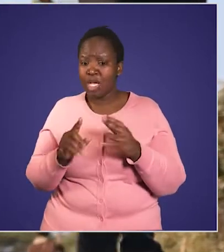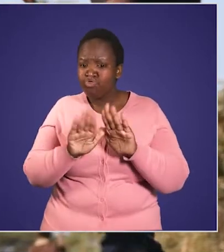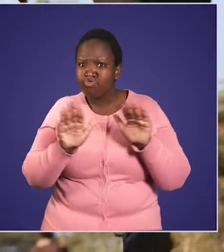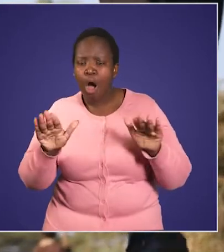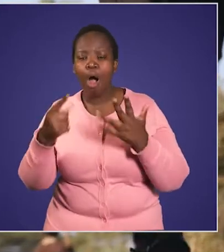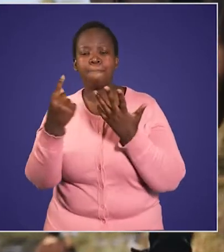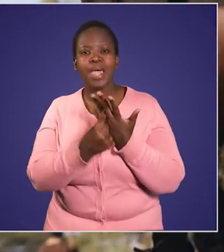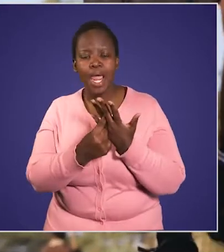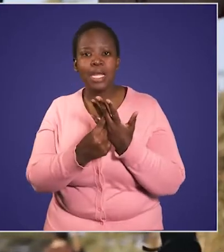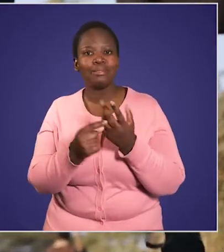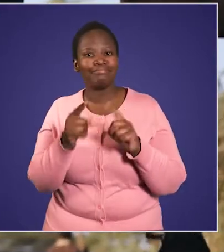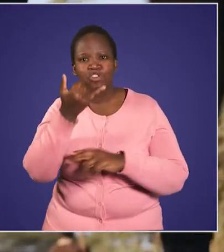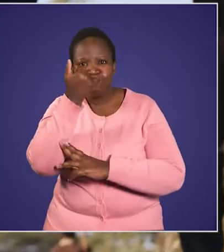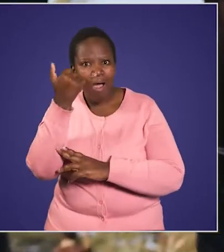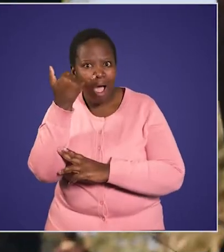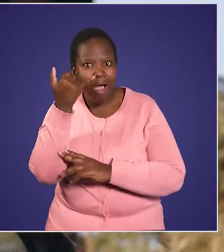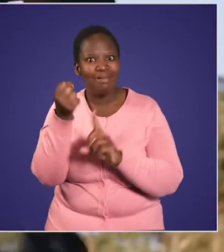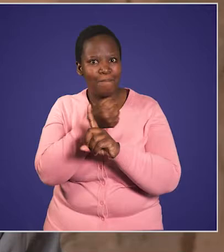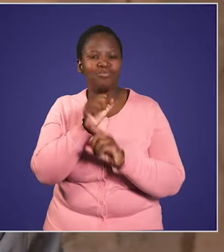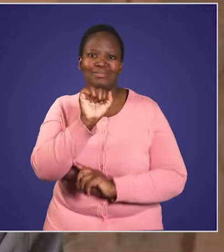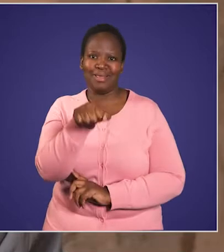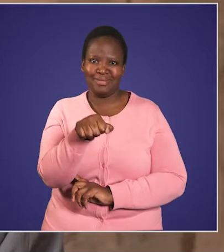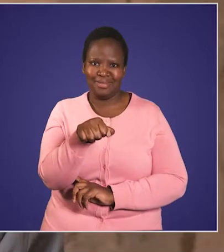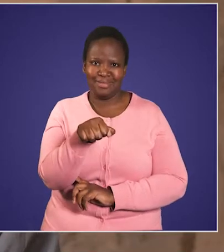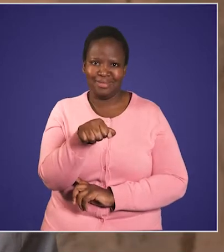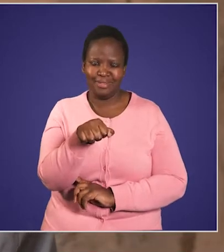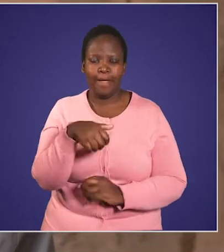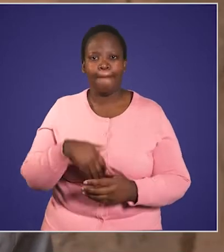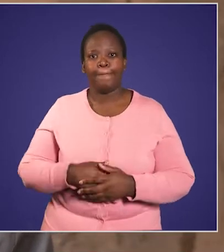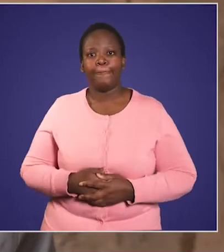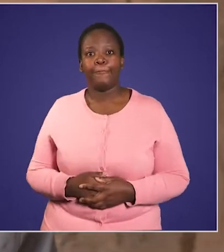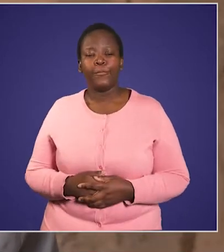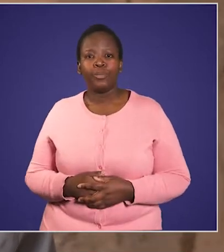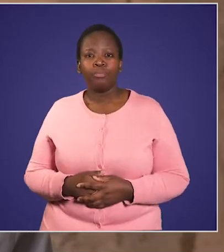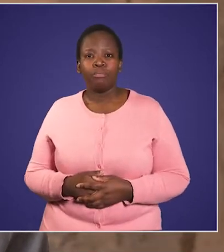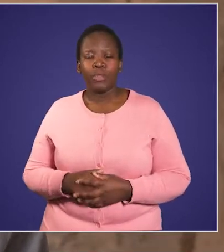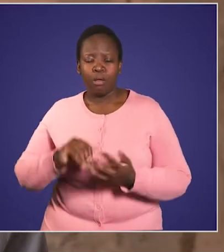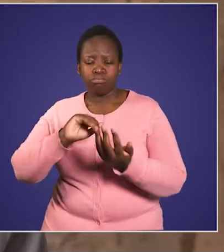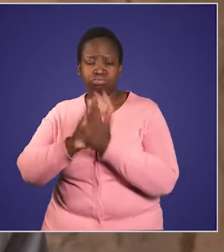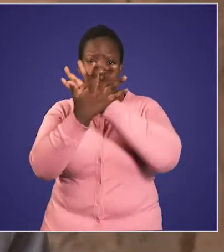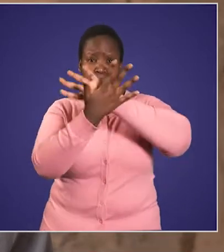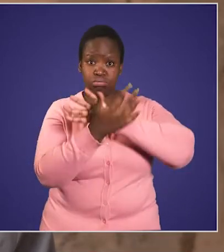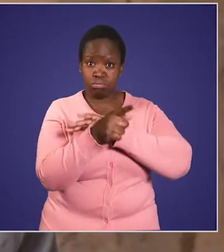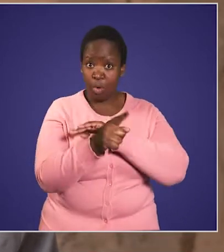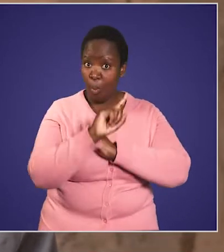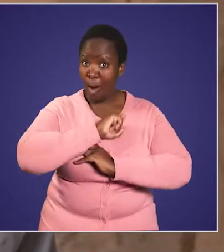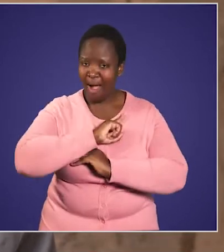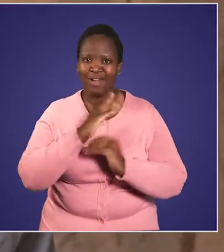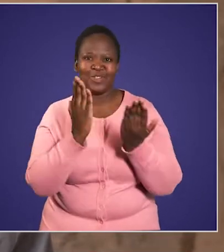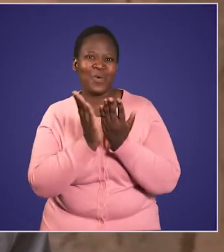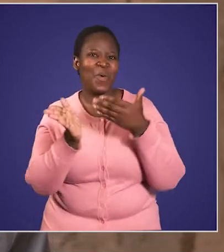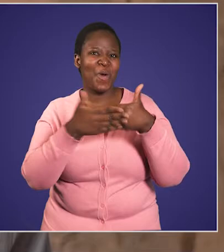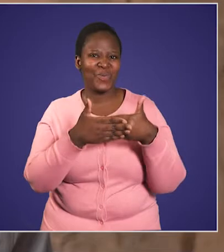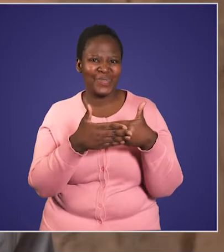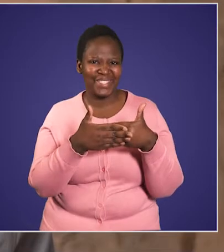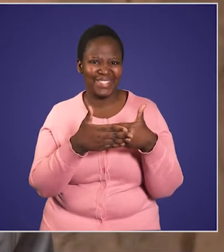child marriages, and substance abuse. Damages that were caused when they closed schools